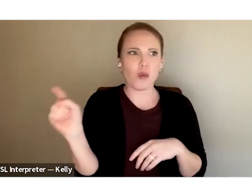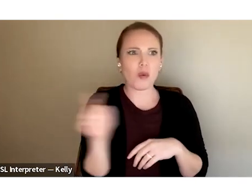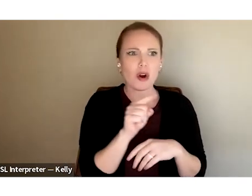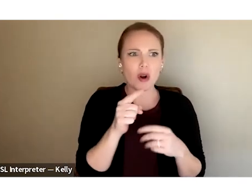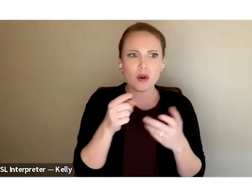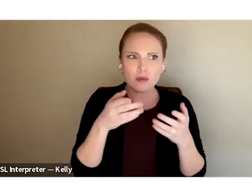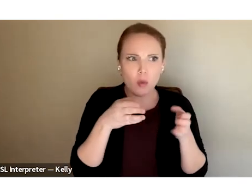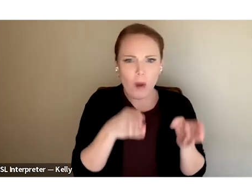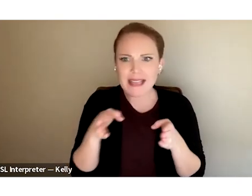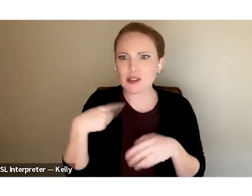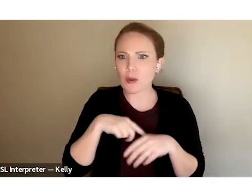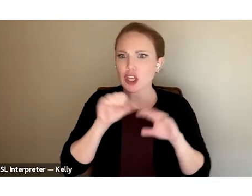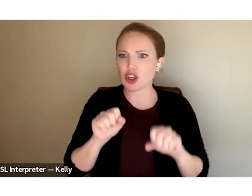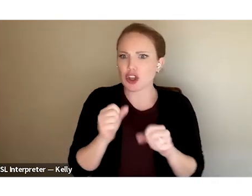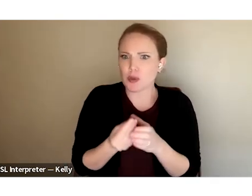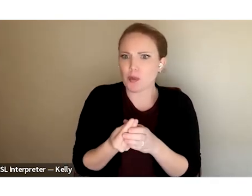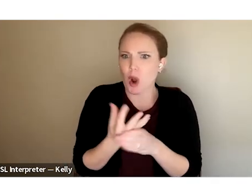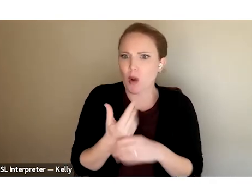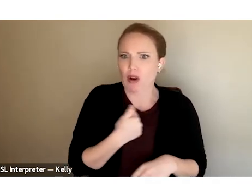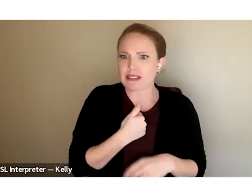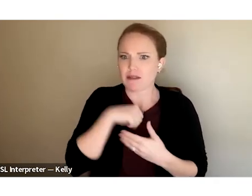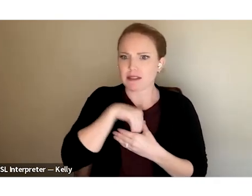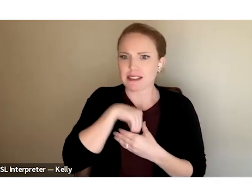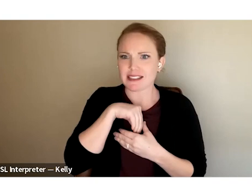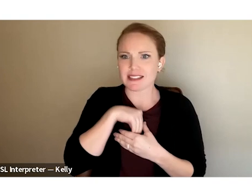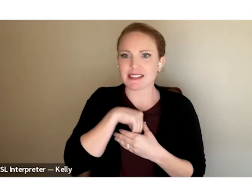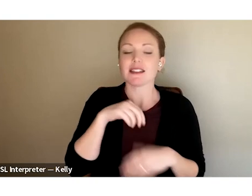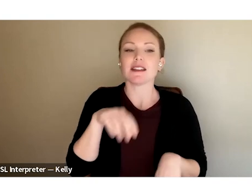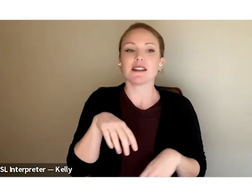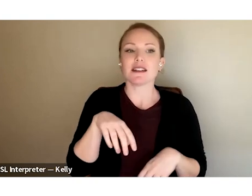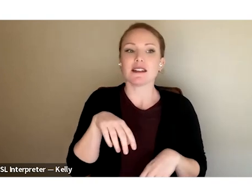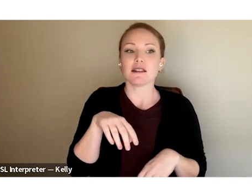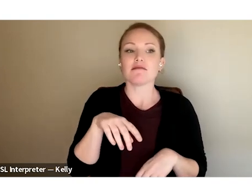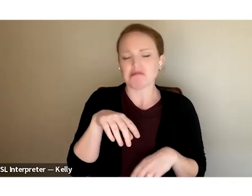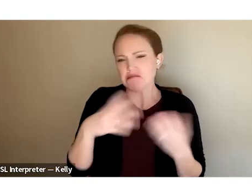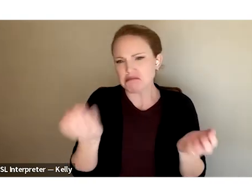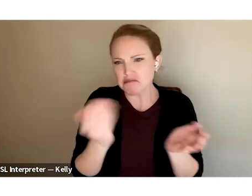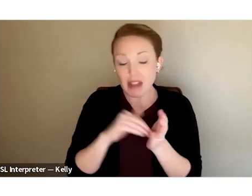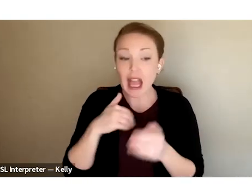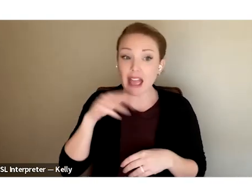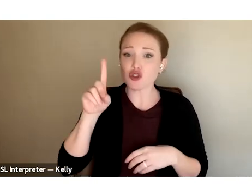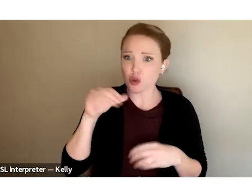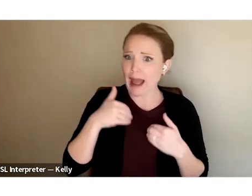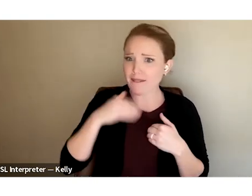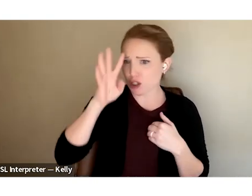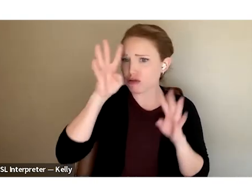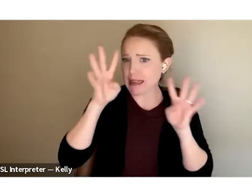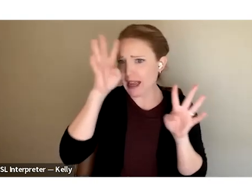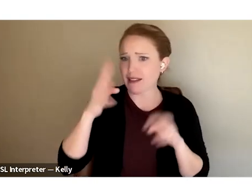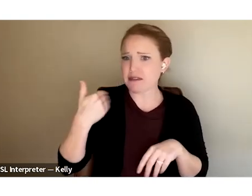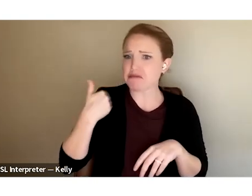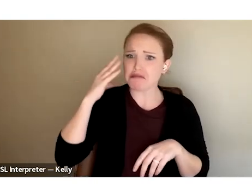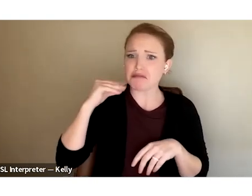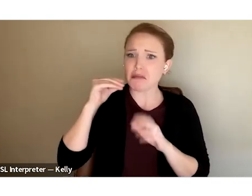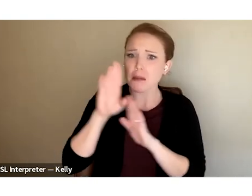create growth from. Now, again, you might not know this, I do have a creative background in